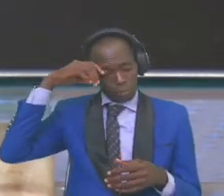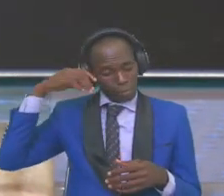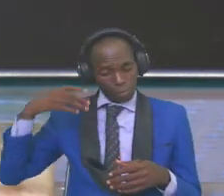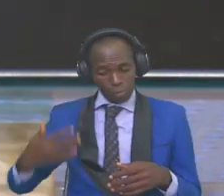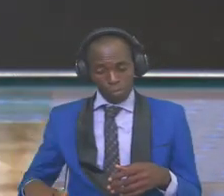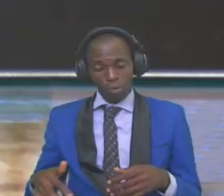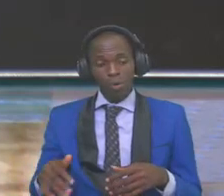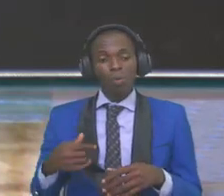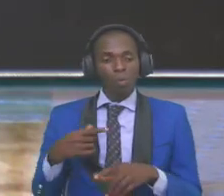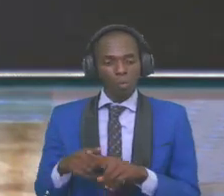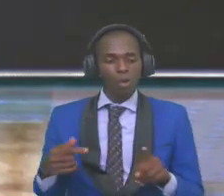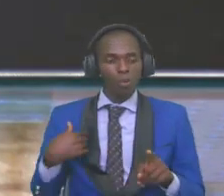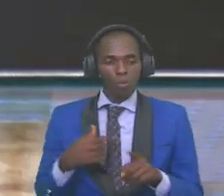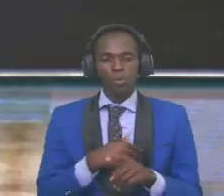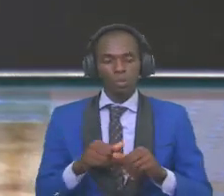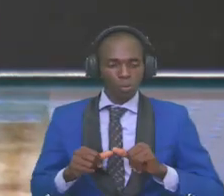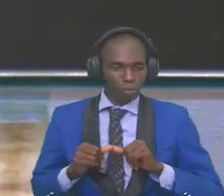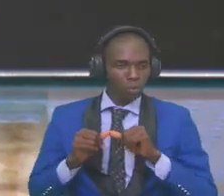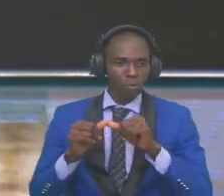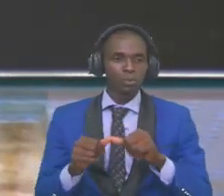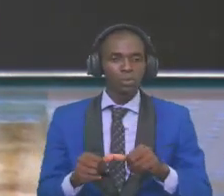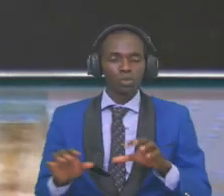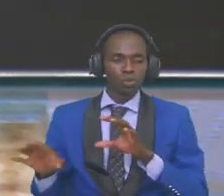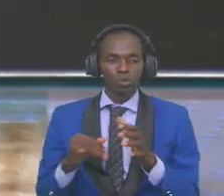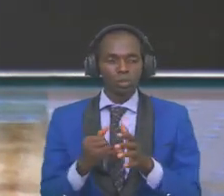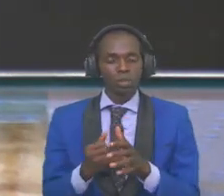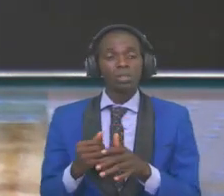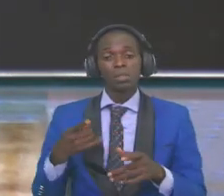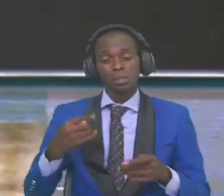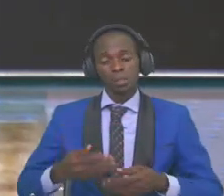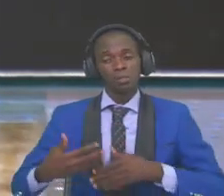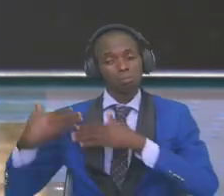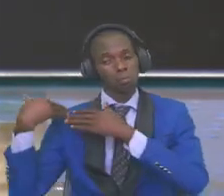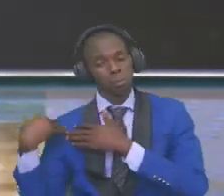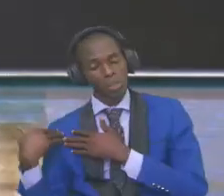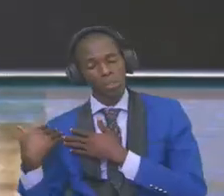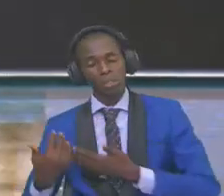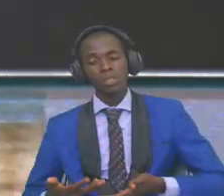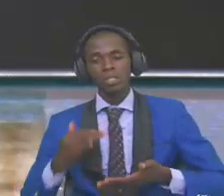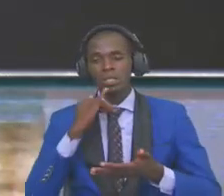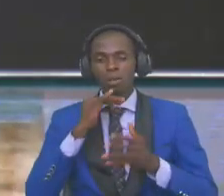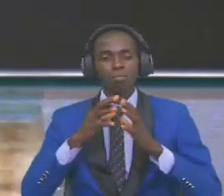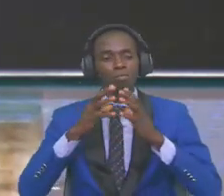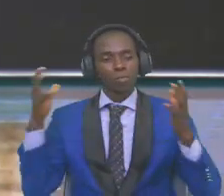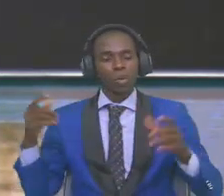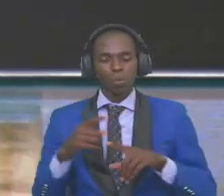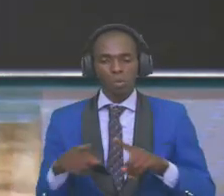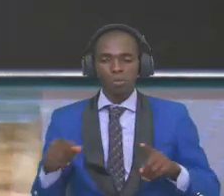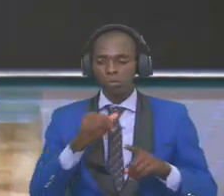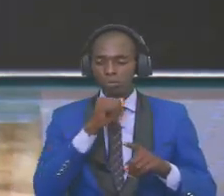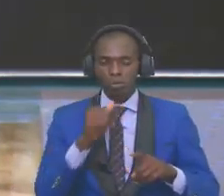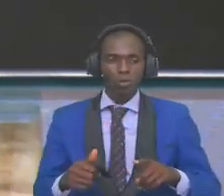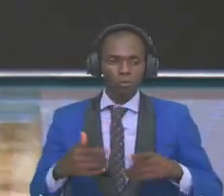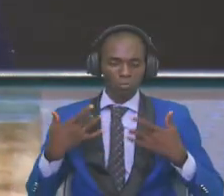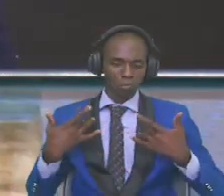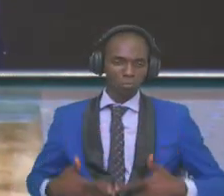faint not. We're doing it and the burden is much, and we faint not. In verse